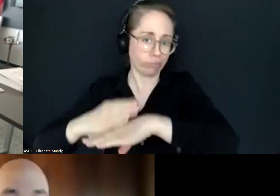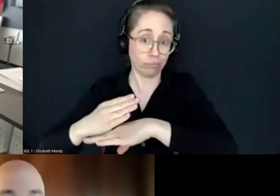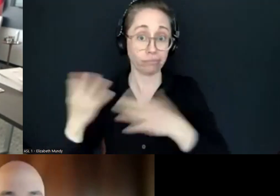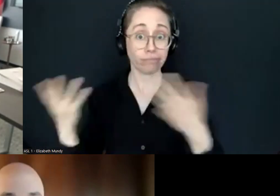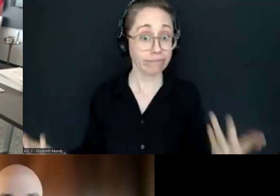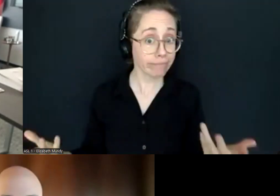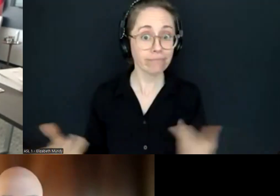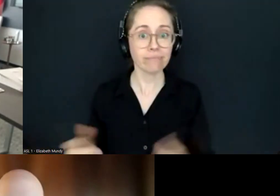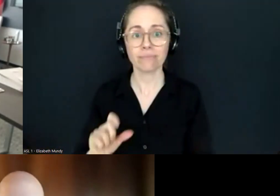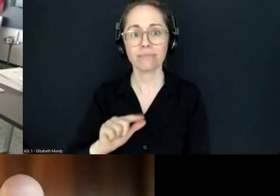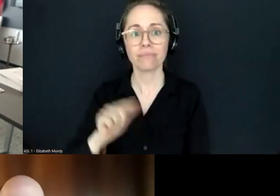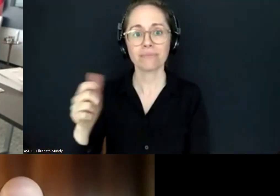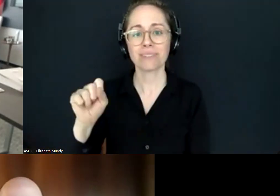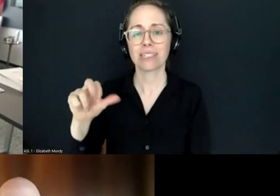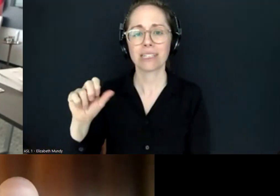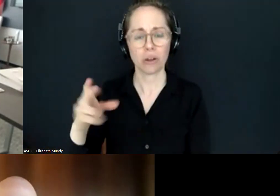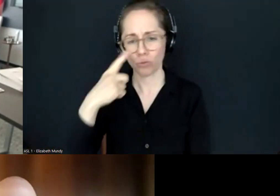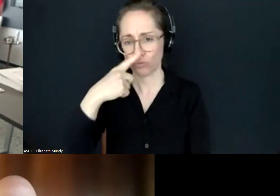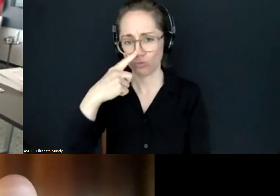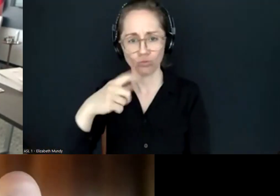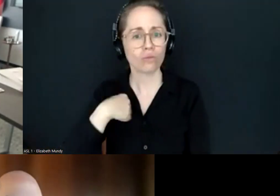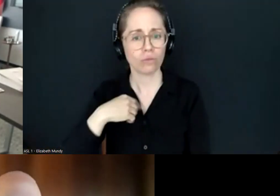Absolutely. I'm happy to follow up on that, Mark.